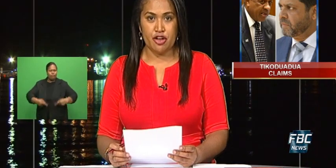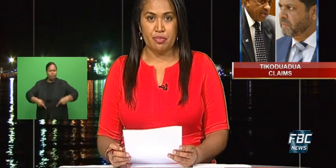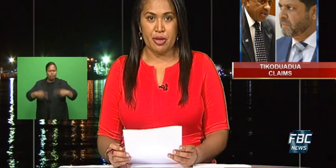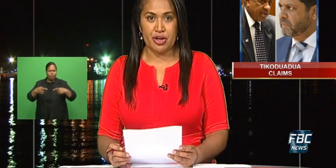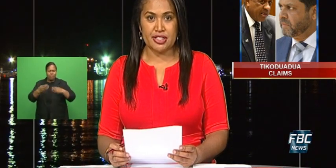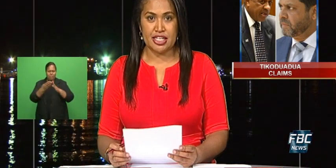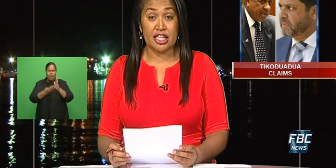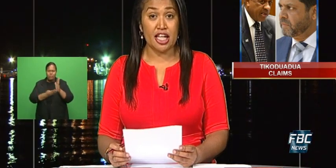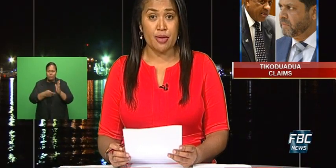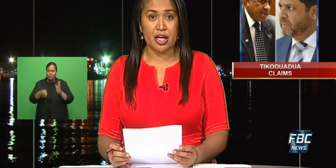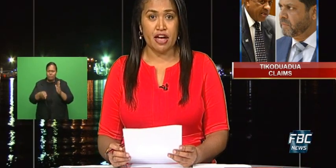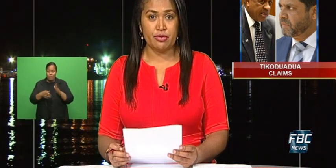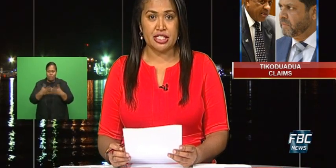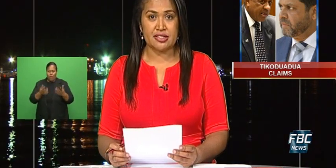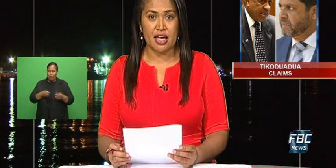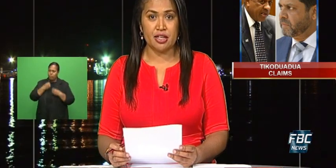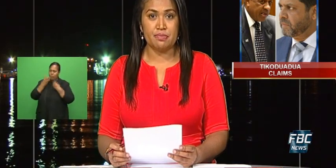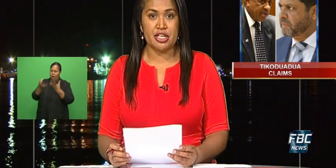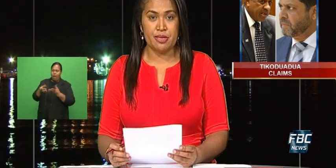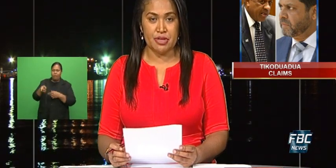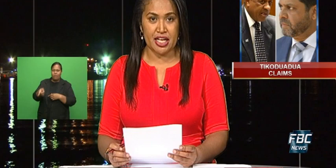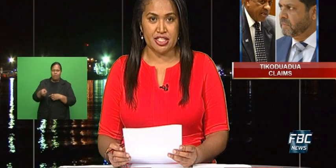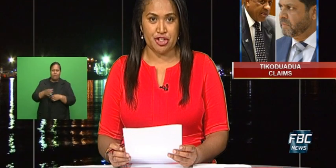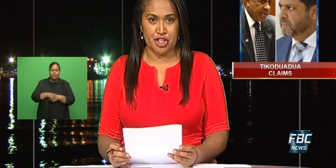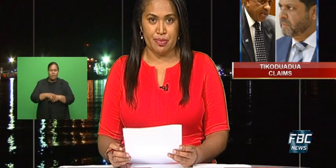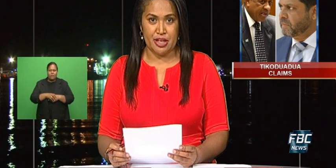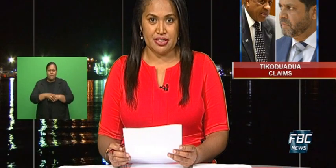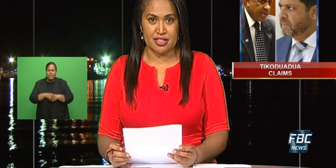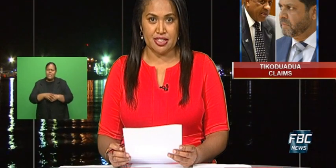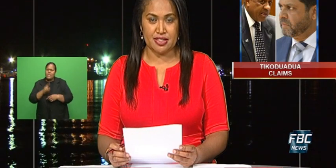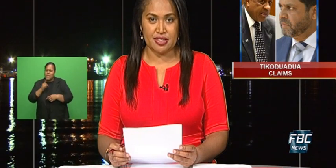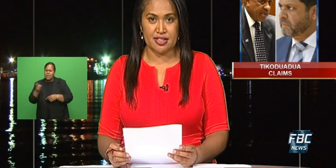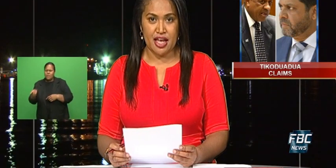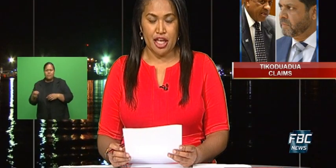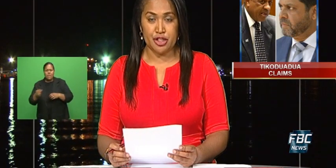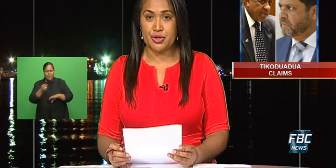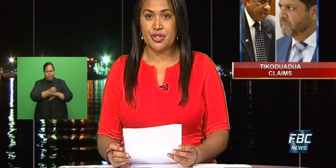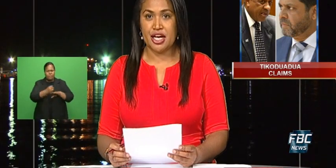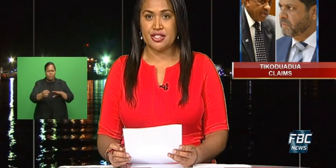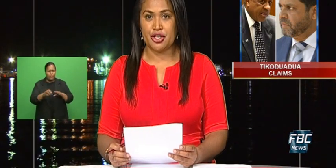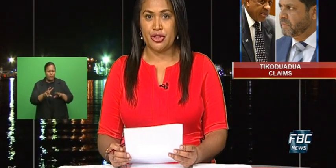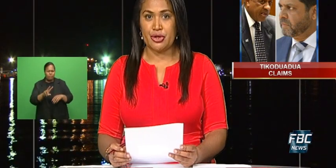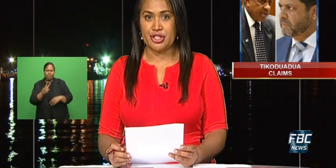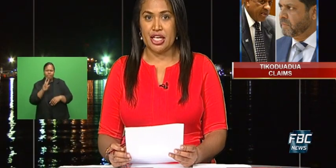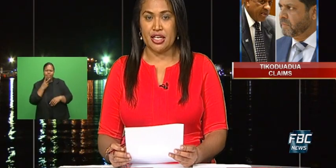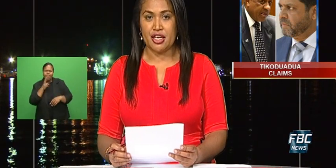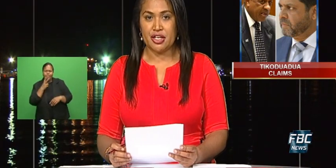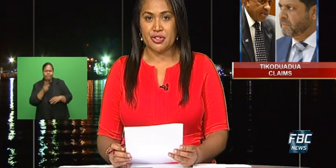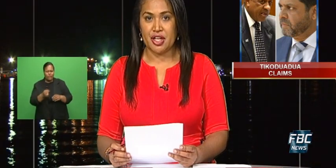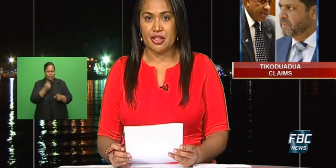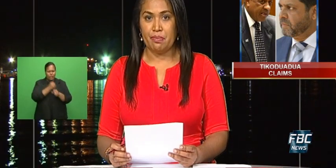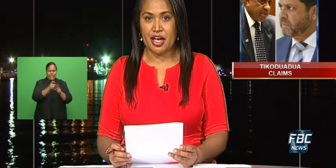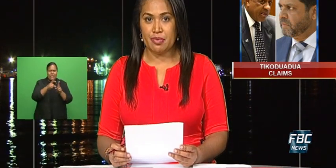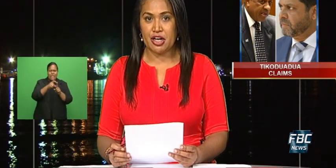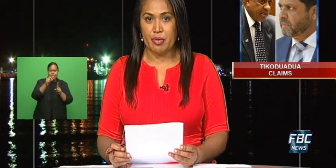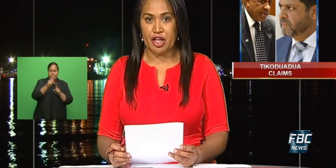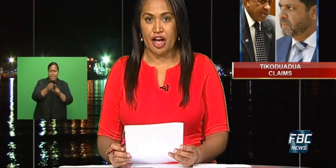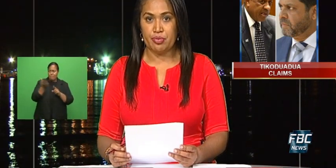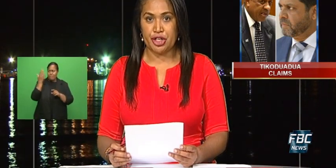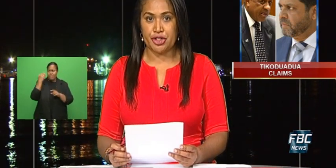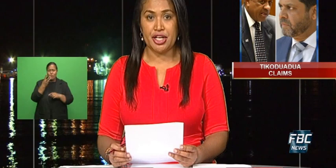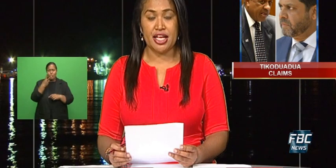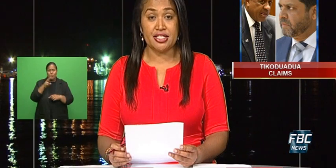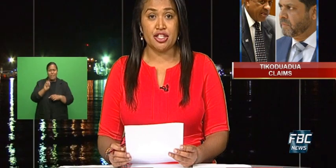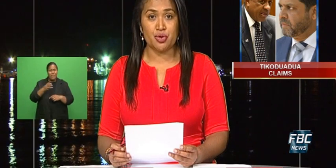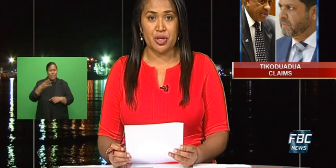The NFP president claimed the government started manipulating GDP statistics in 2013 so that the Bainimarama